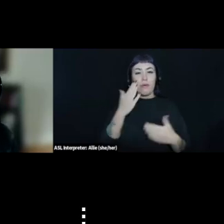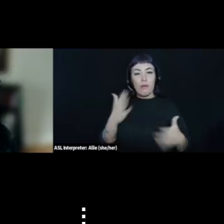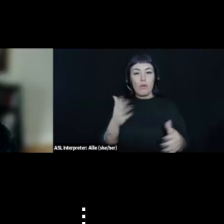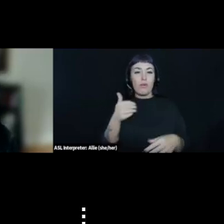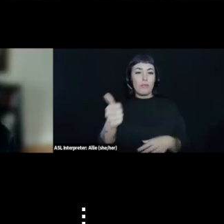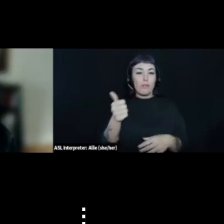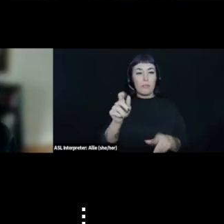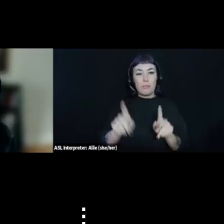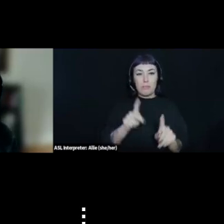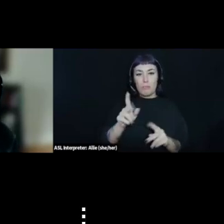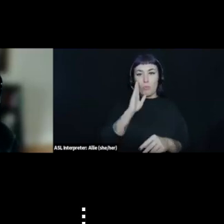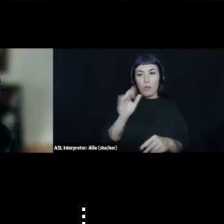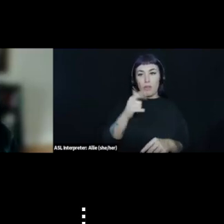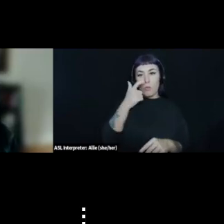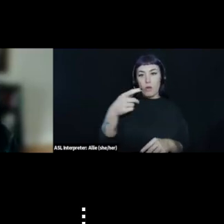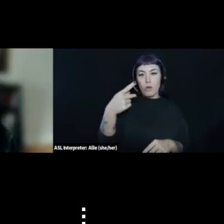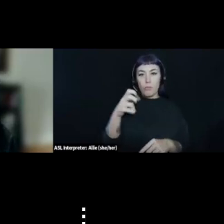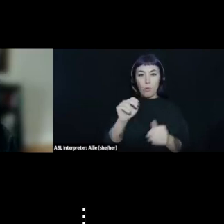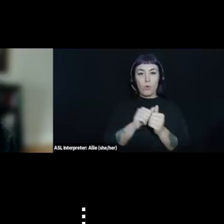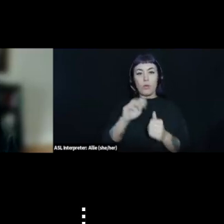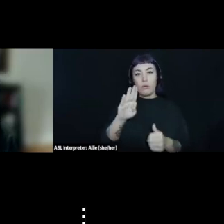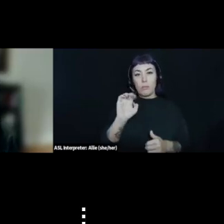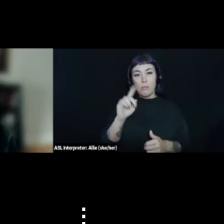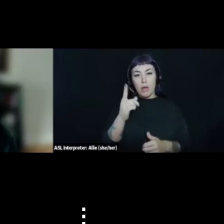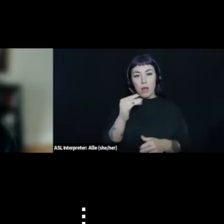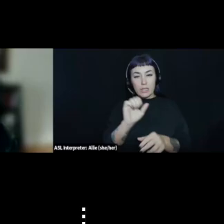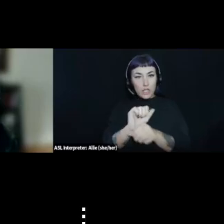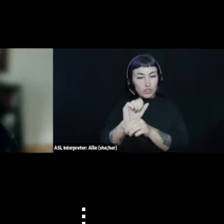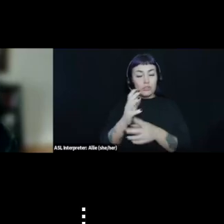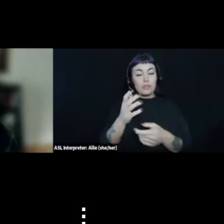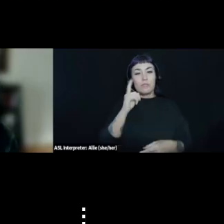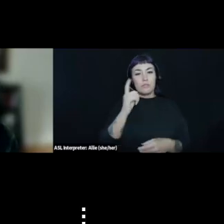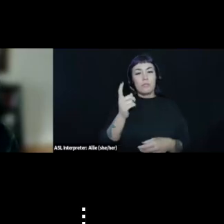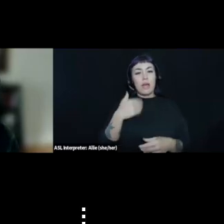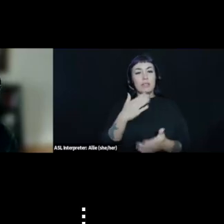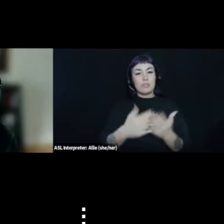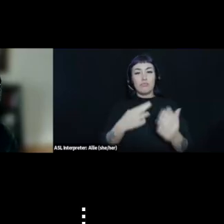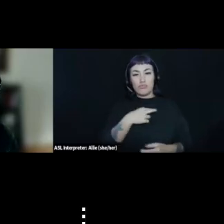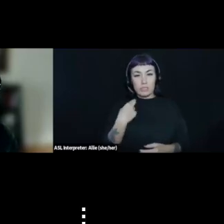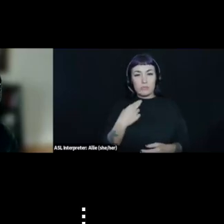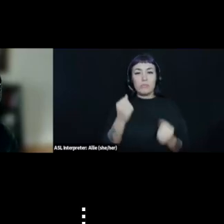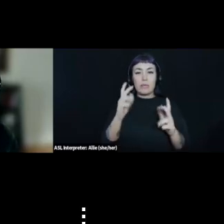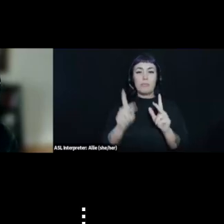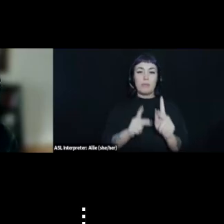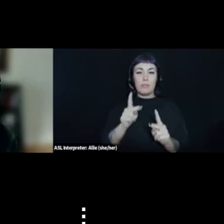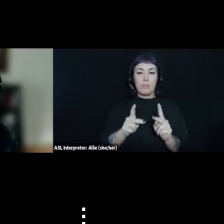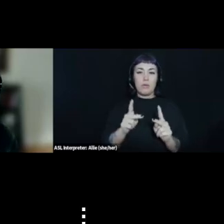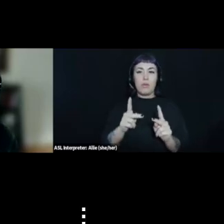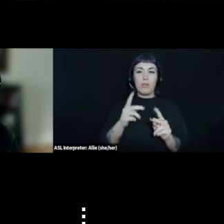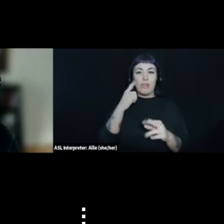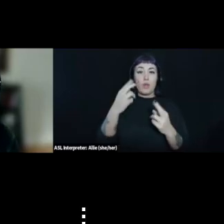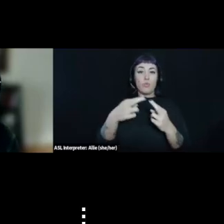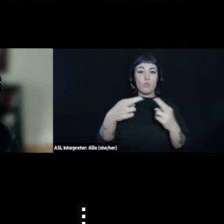their own. People will like watch porn with bondage. But it does carry some risks. A lot of people go into rope thinking it's